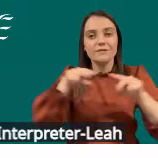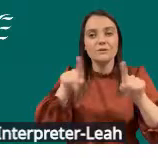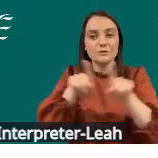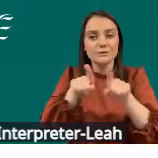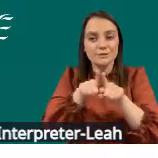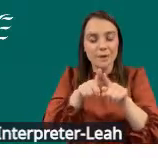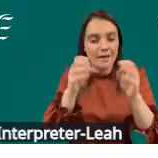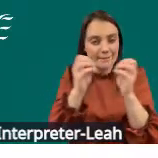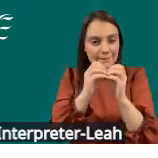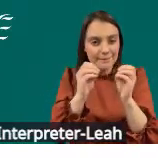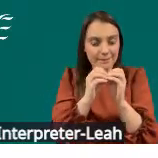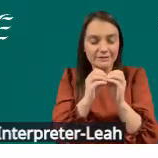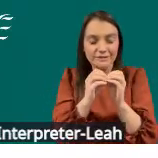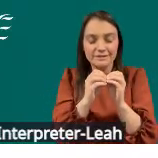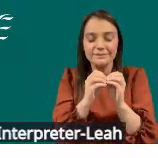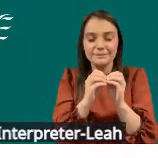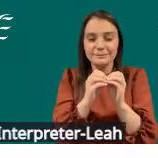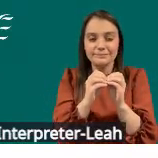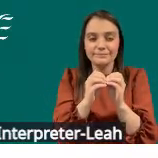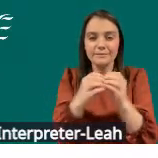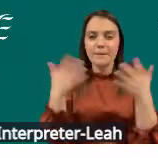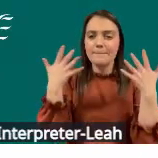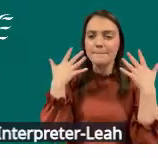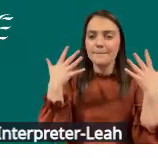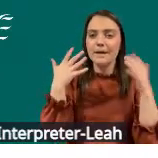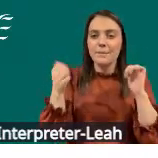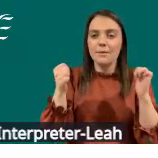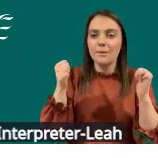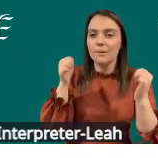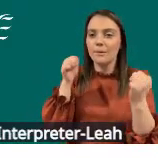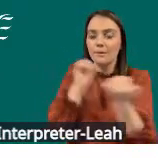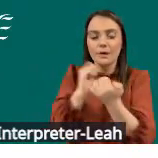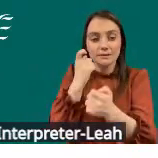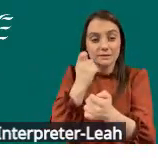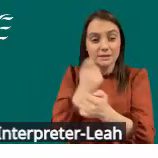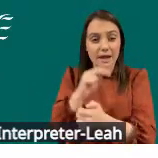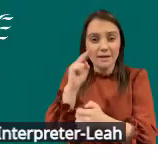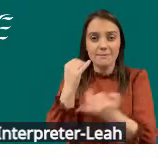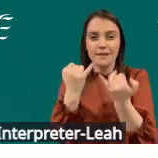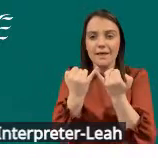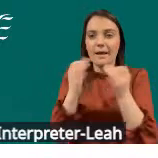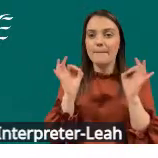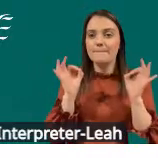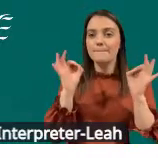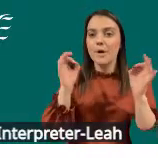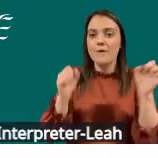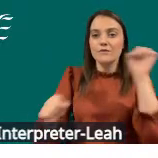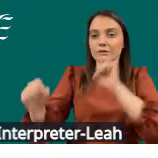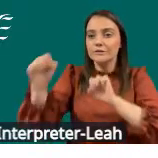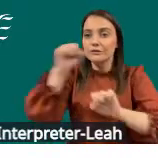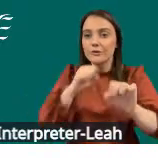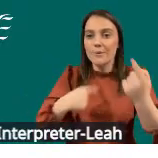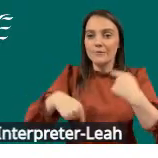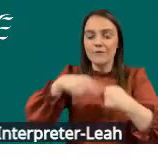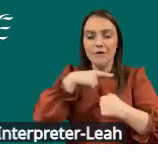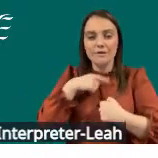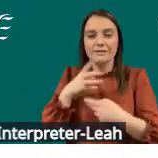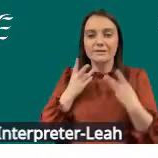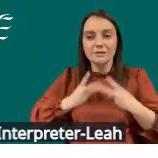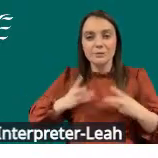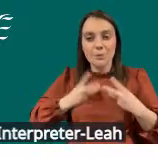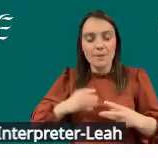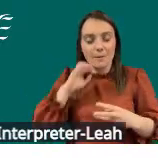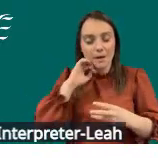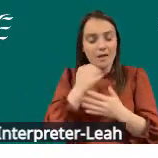that the menopause transition time can be a perfect storm for us as women, because it's often